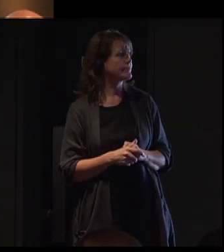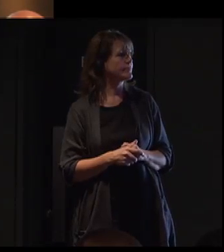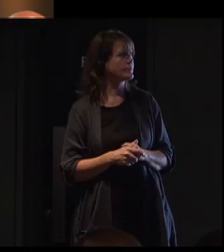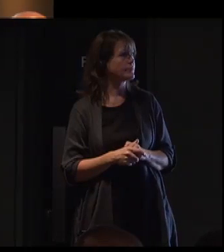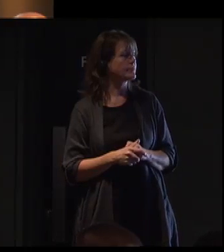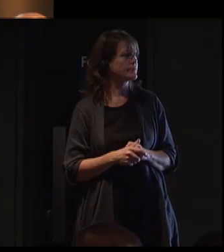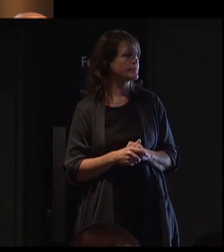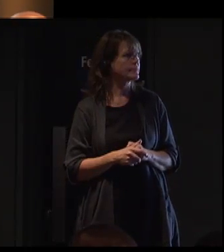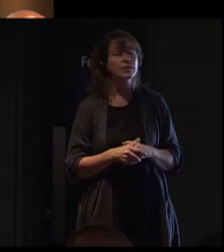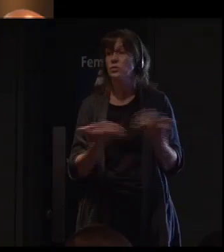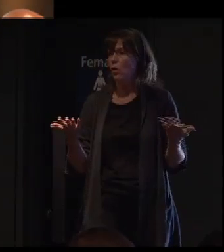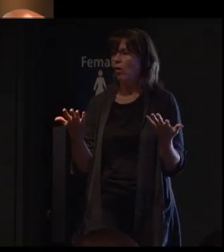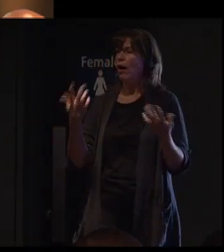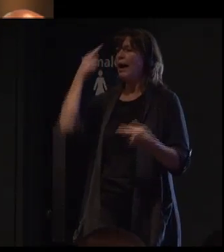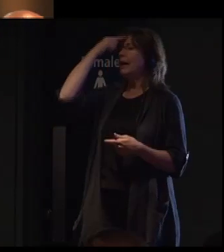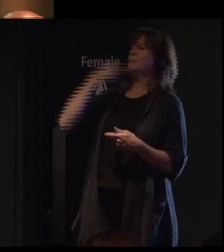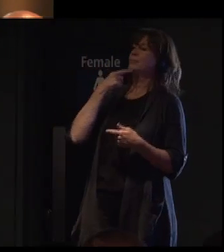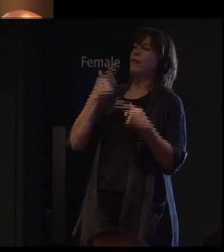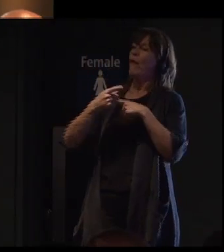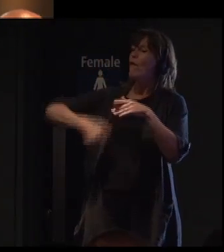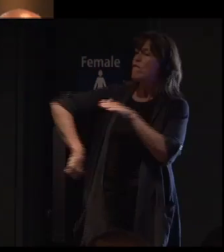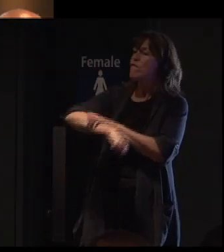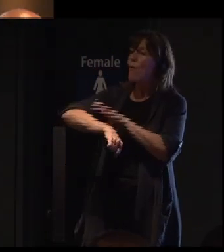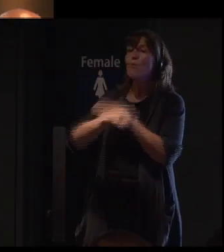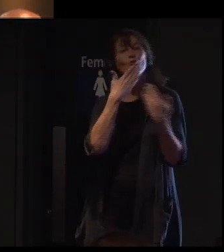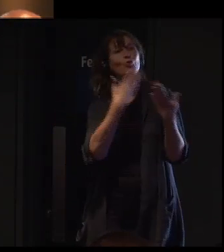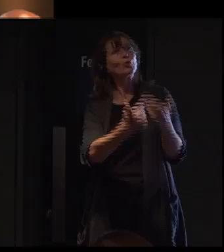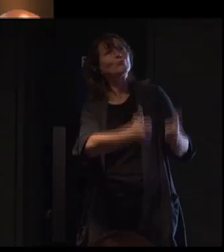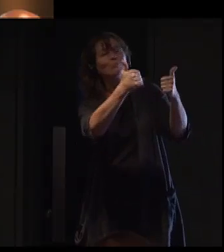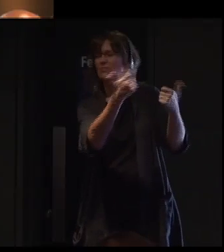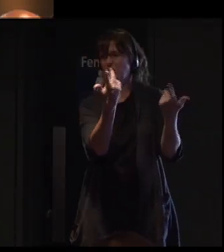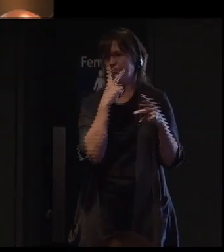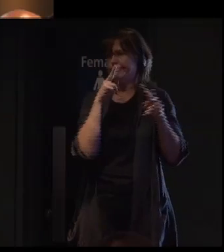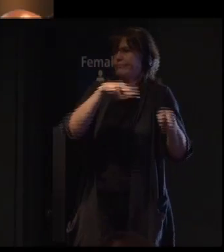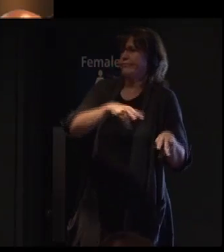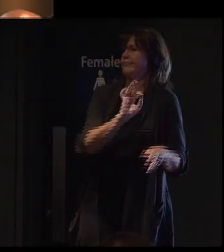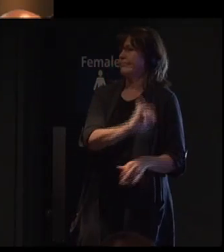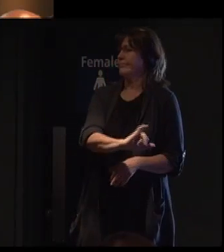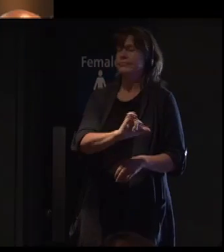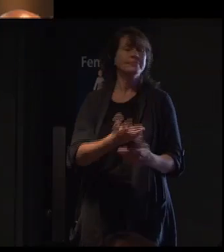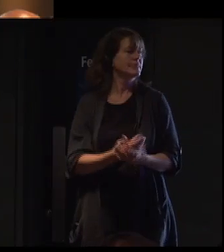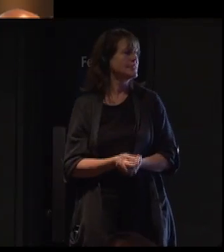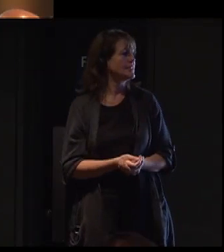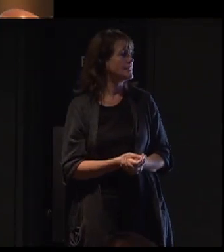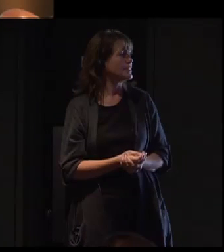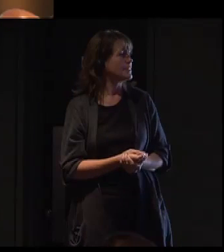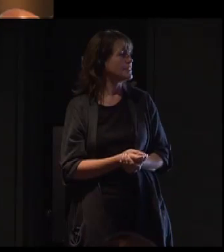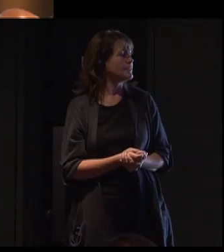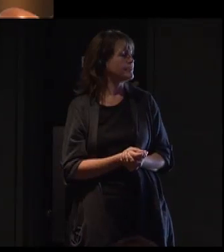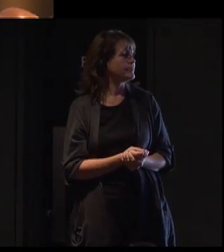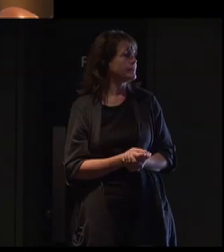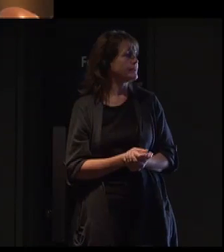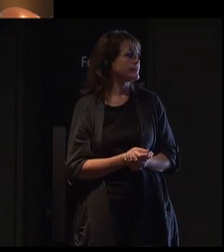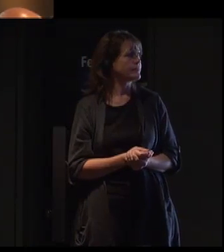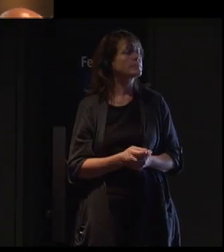propaganda for the football. Some other challenges: that all stadia are difficult to upgrade, especially to create quality welfare